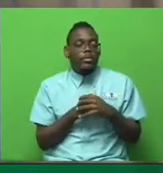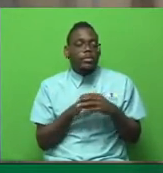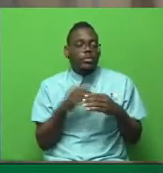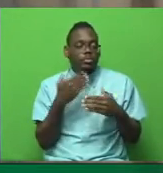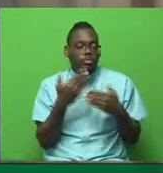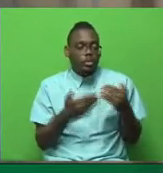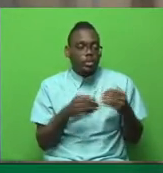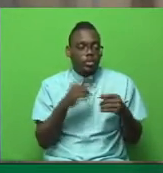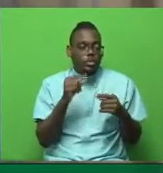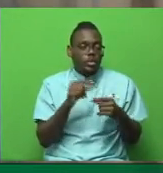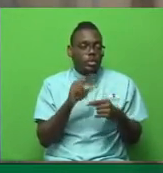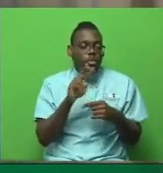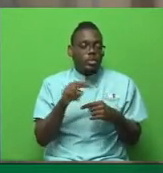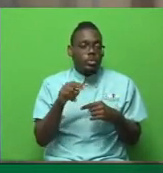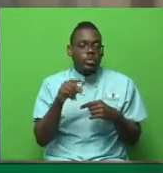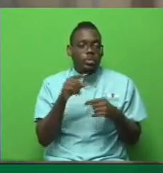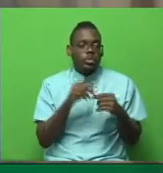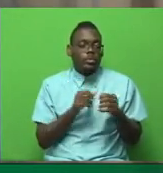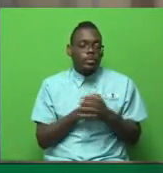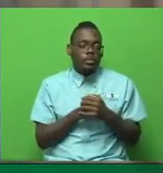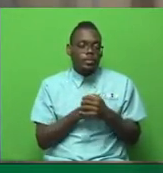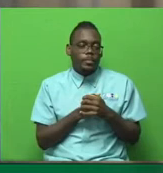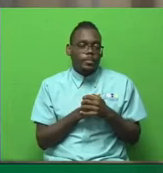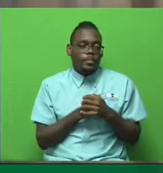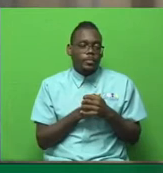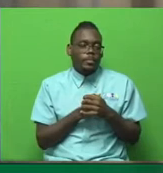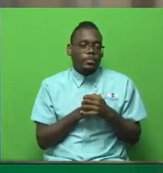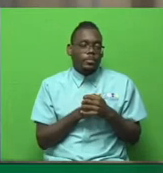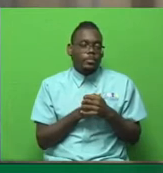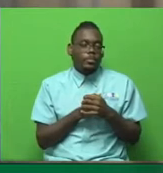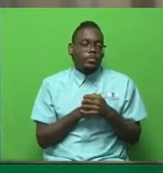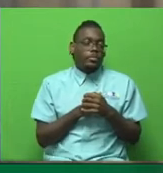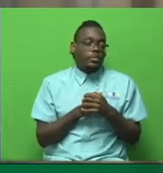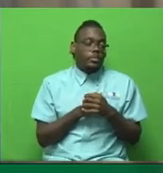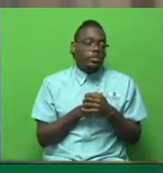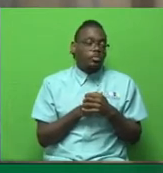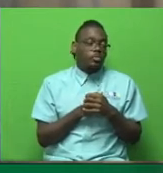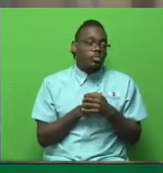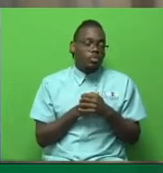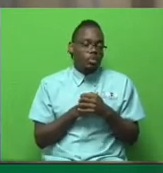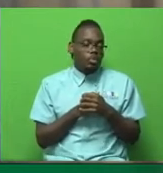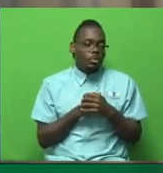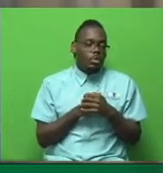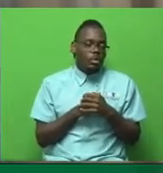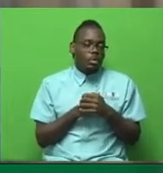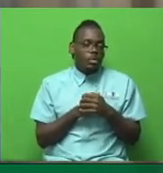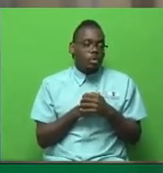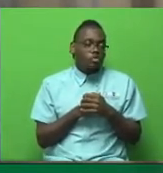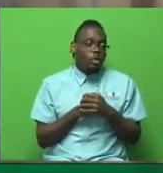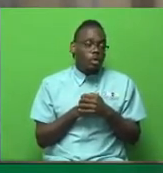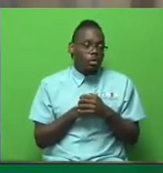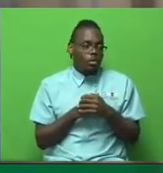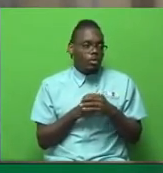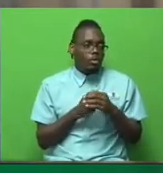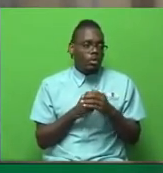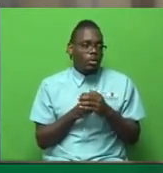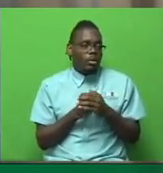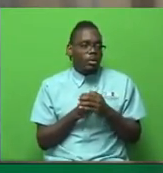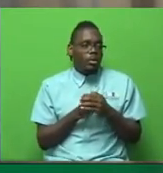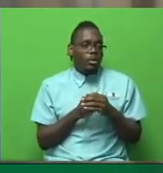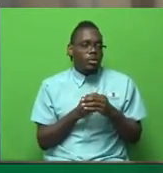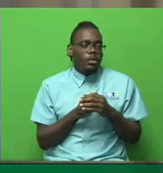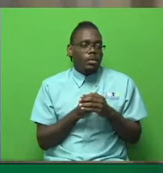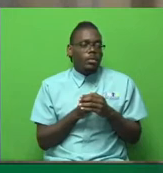what the minister did not mention at during his time a decrease on Monday in this honorable house what that